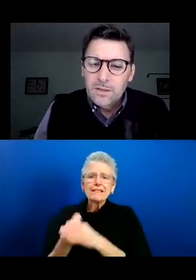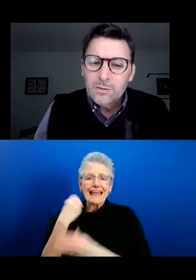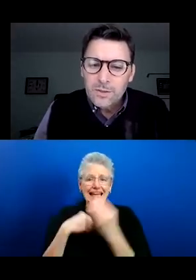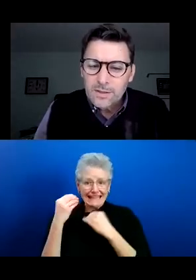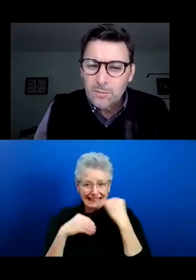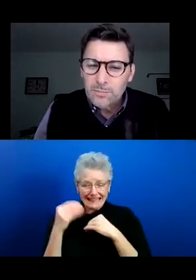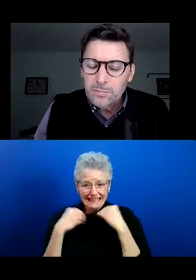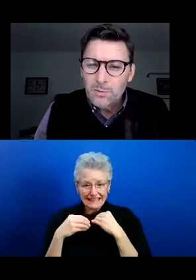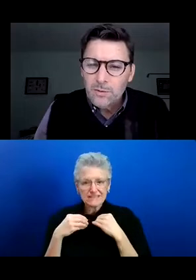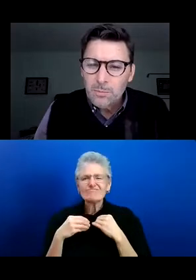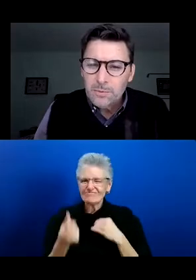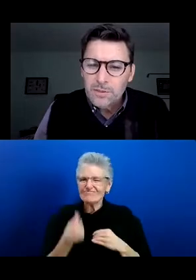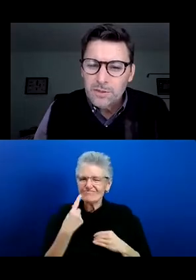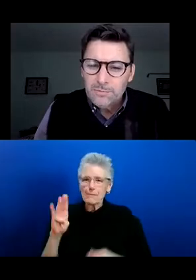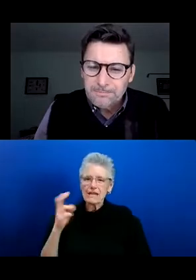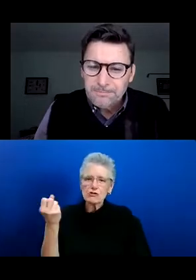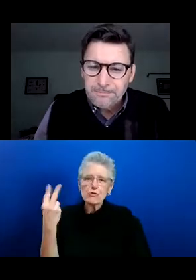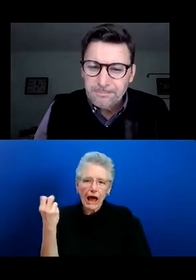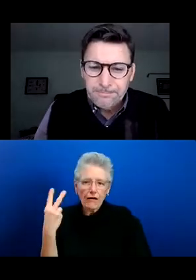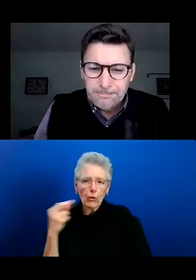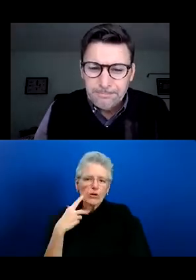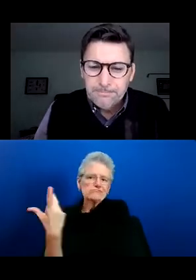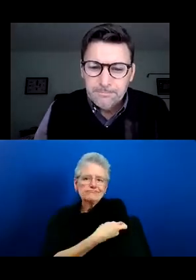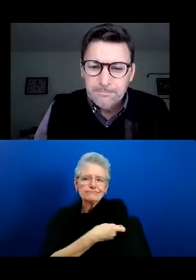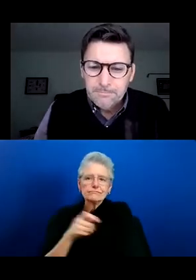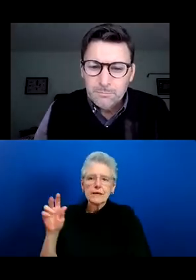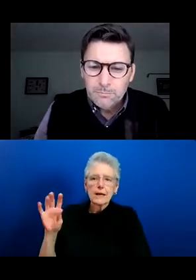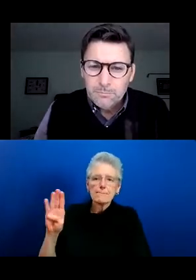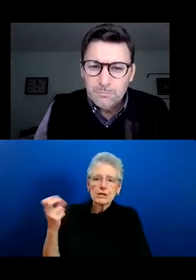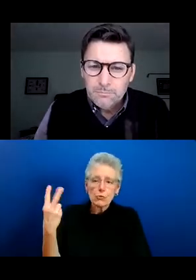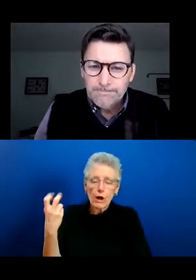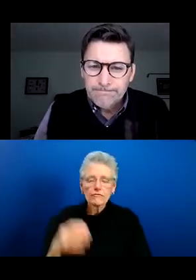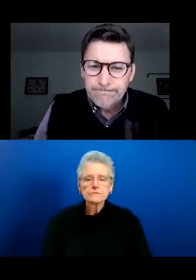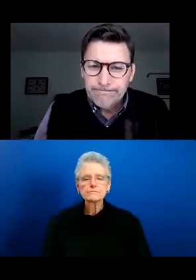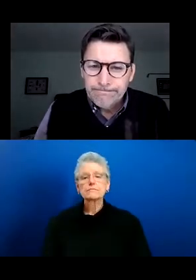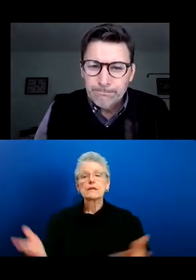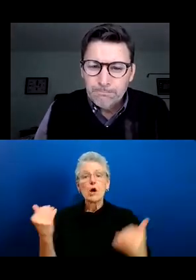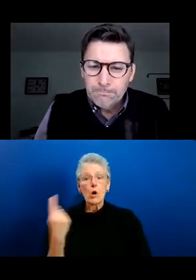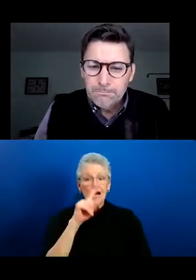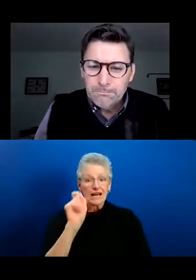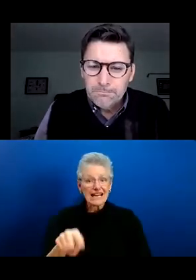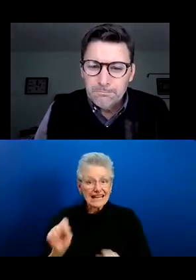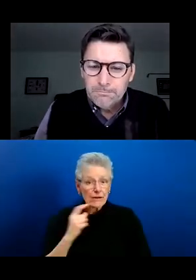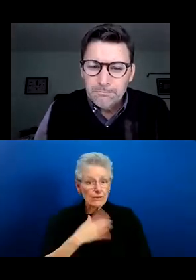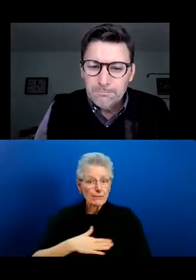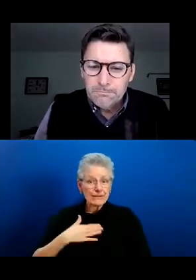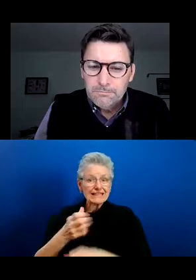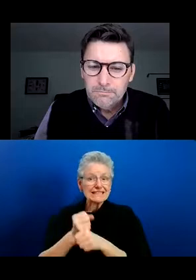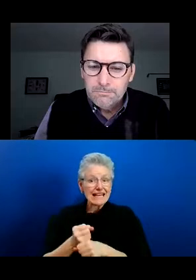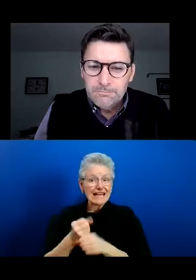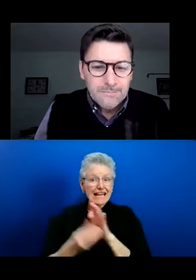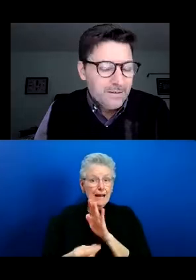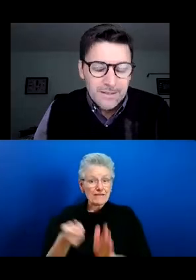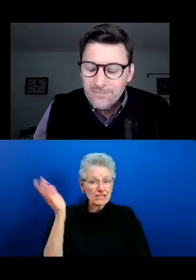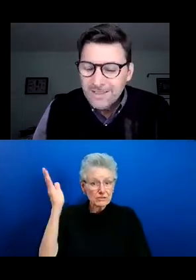plant-based do take some B12 supplementation. Mhm. And then there's a question asking, can we please get a copy of this